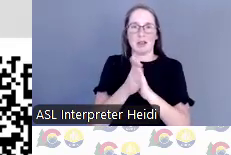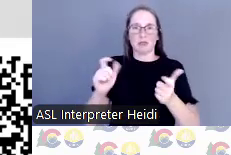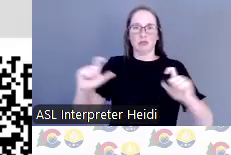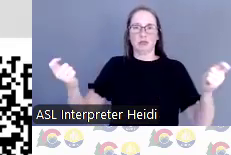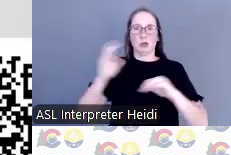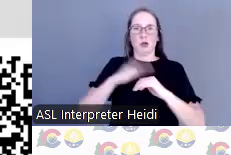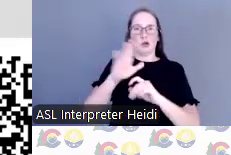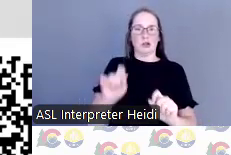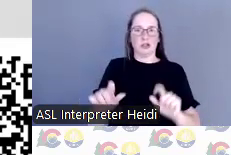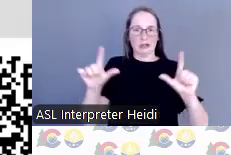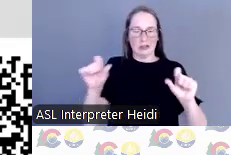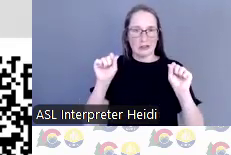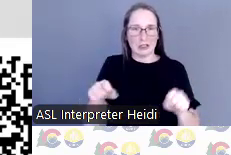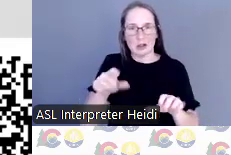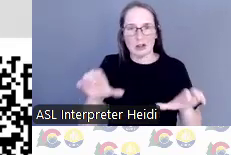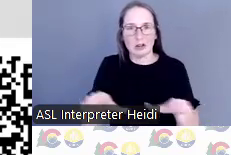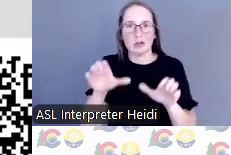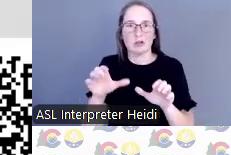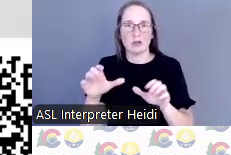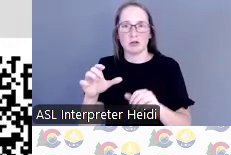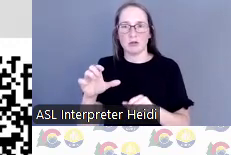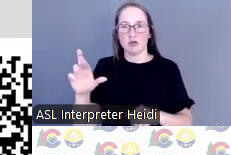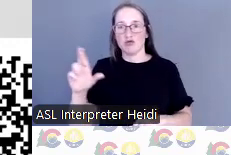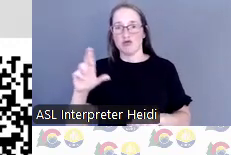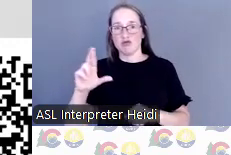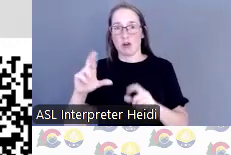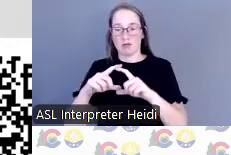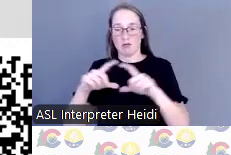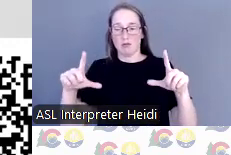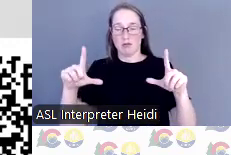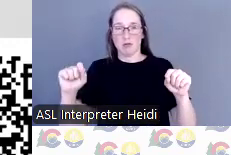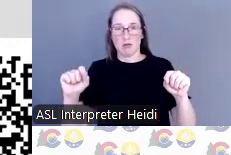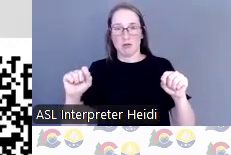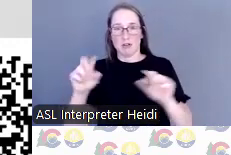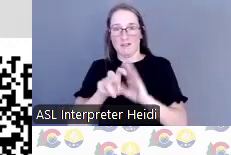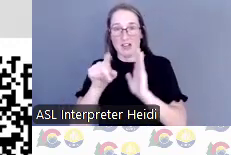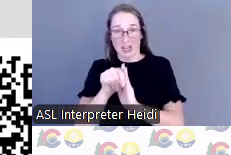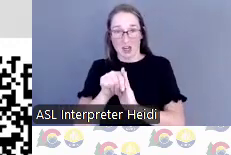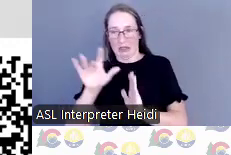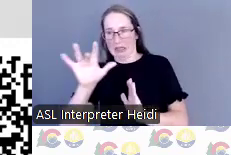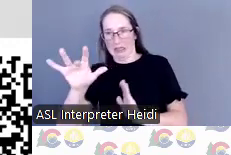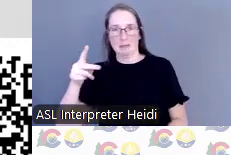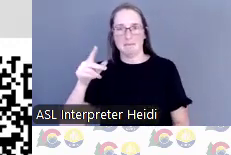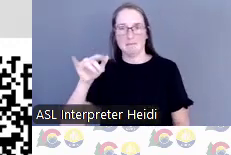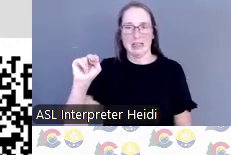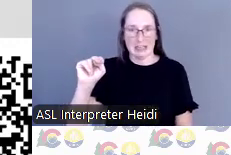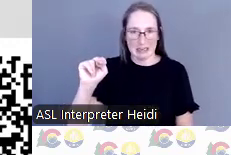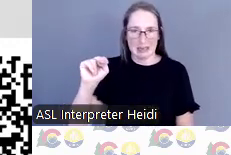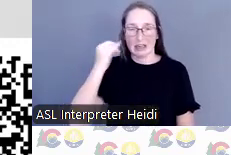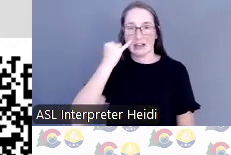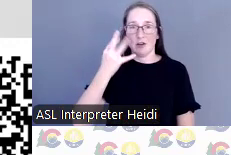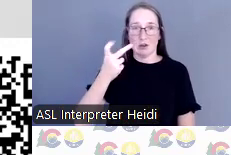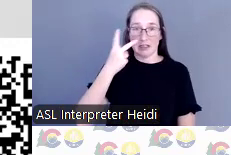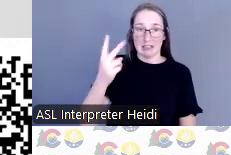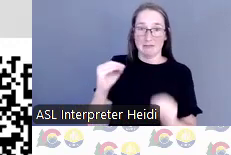screen. You can do that by hovering over the right corner of the ASL video and select Pin if you would like to see them larger